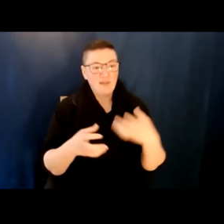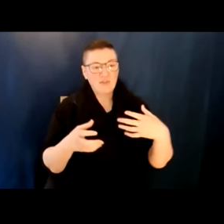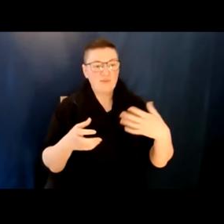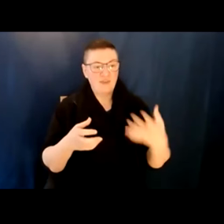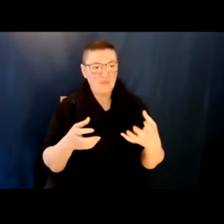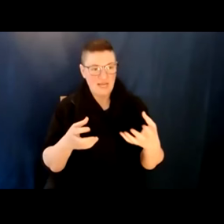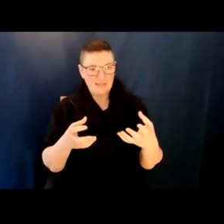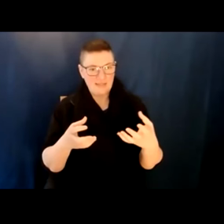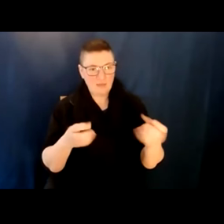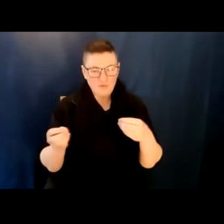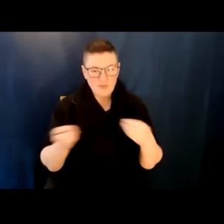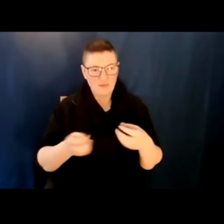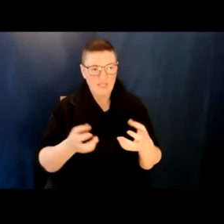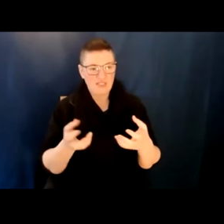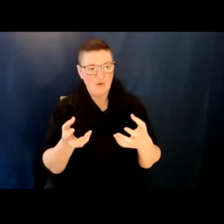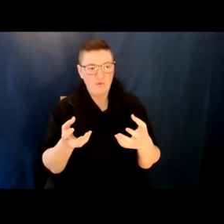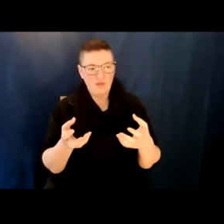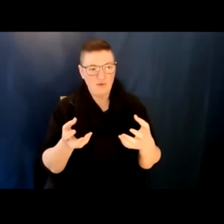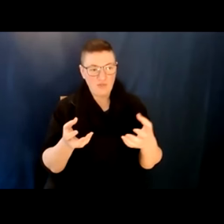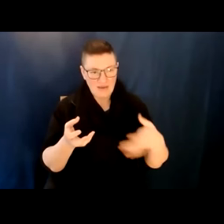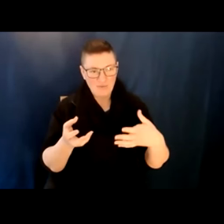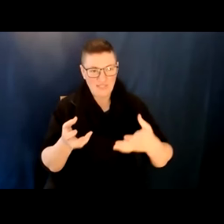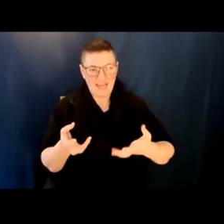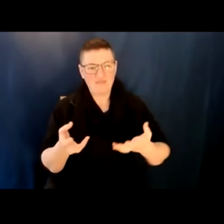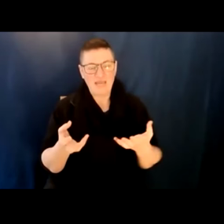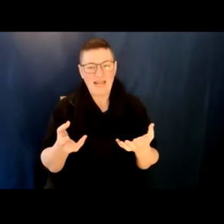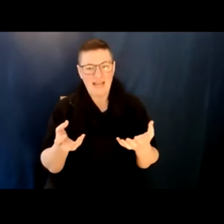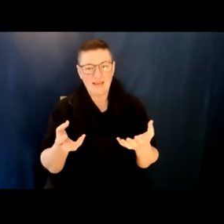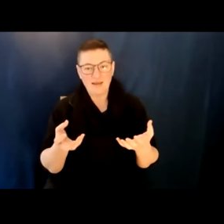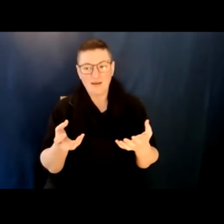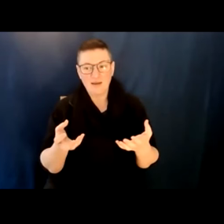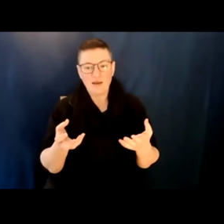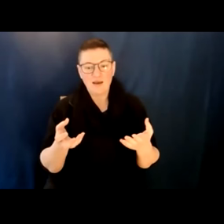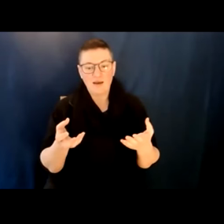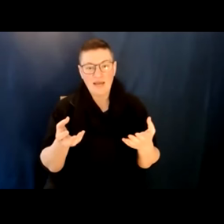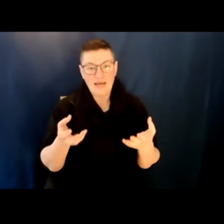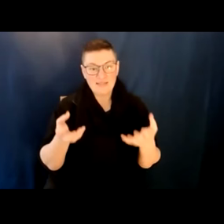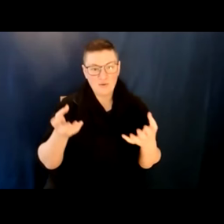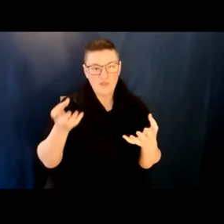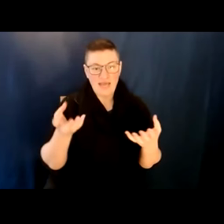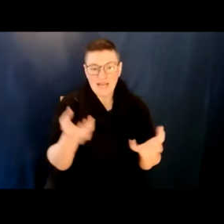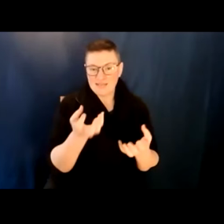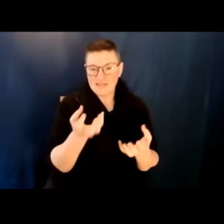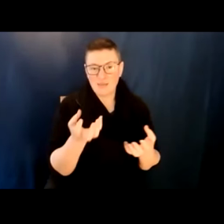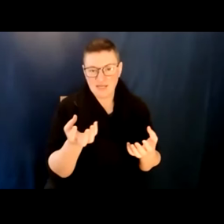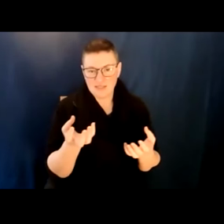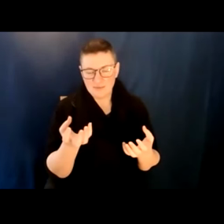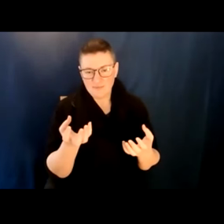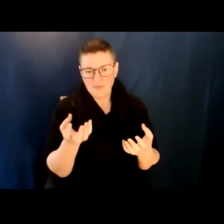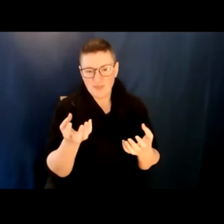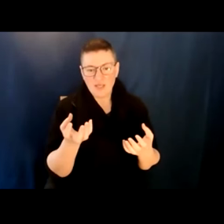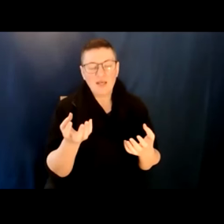Talking about them in terms of objects and the movement of objects. So, the loud music gave me a headache, as though the headache is an